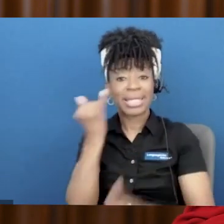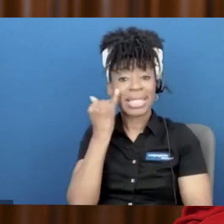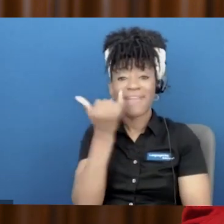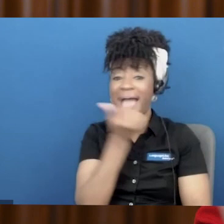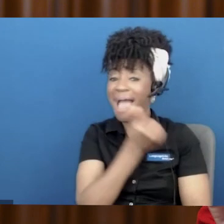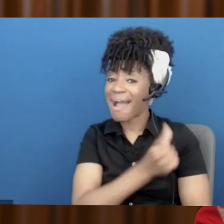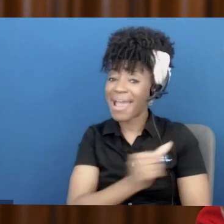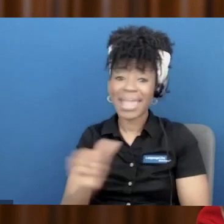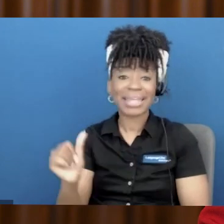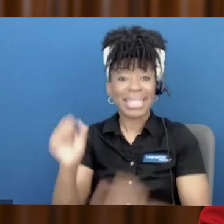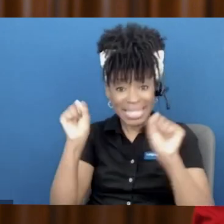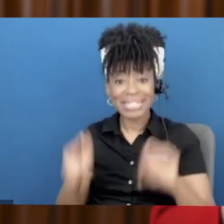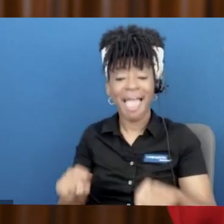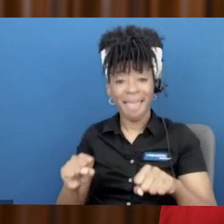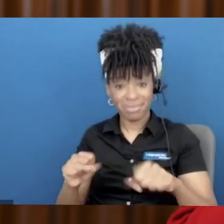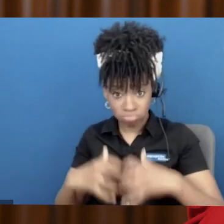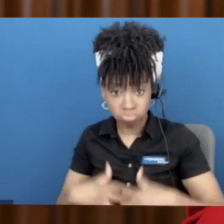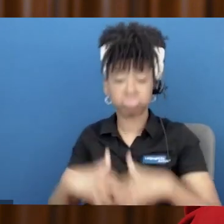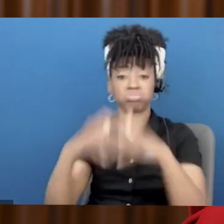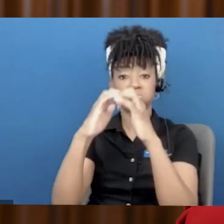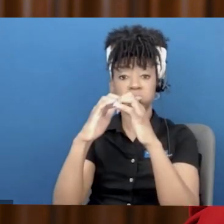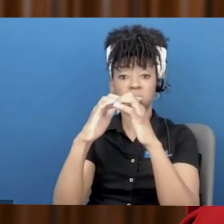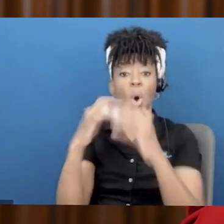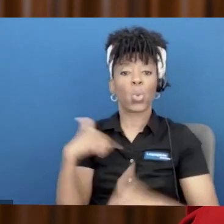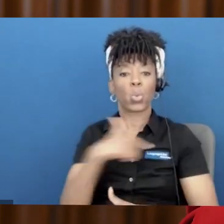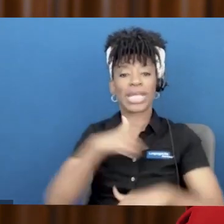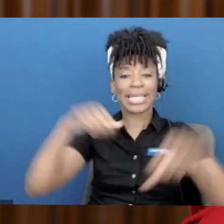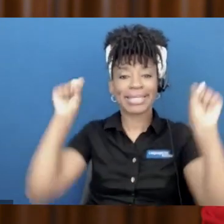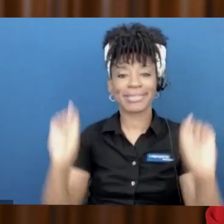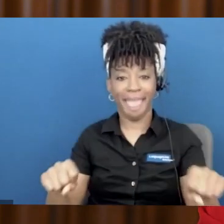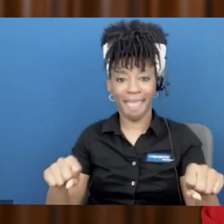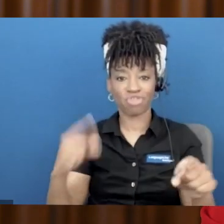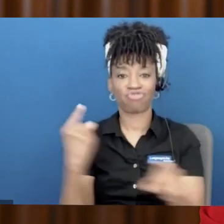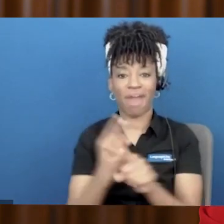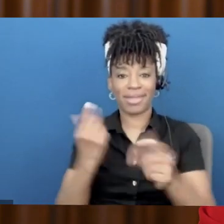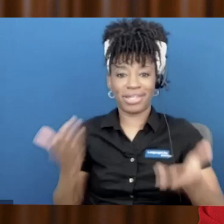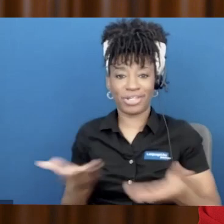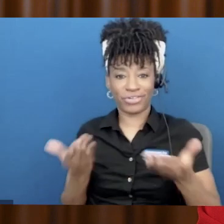get it right anywhere, we can get it right here in Madison.